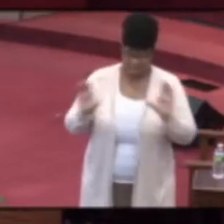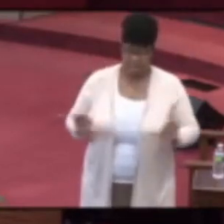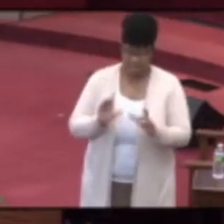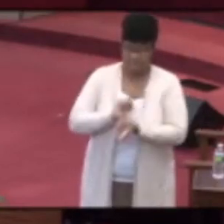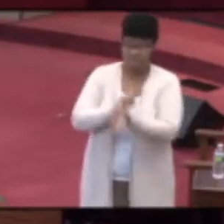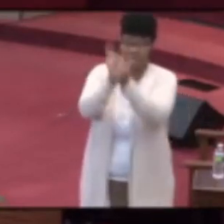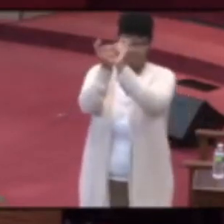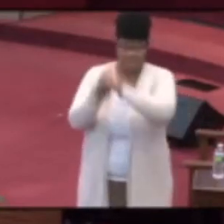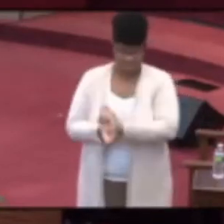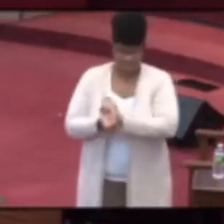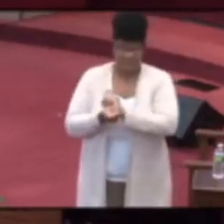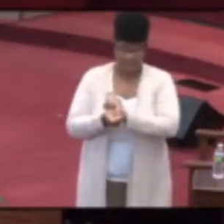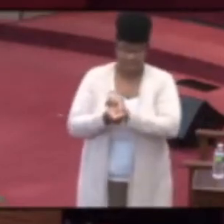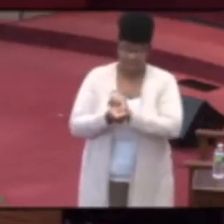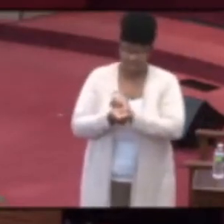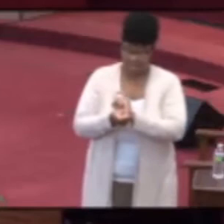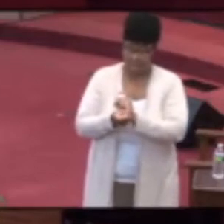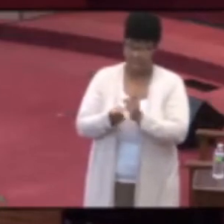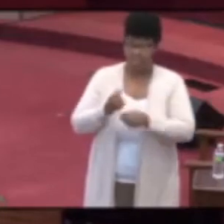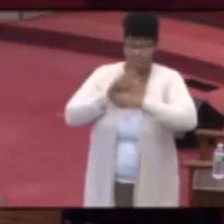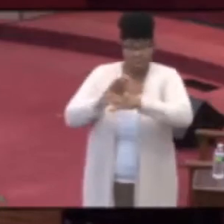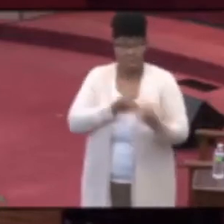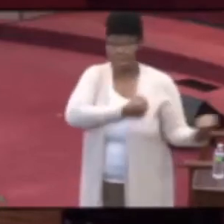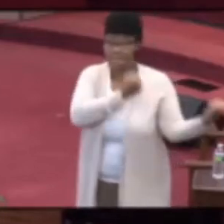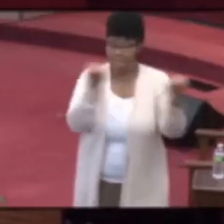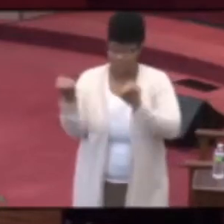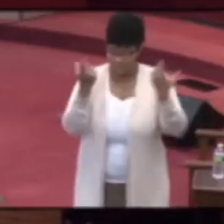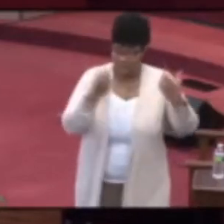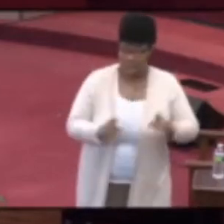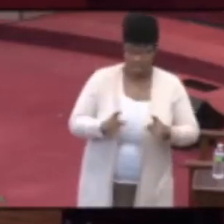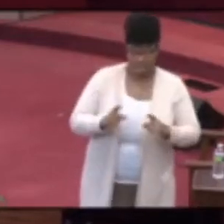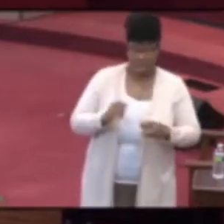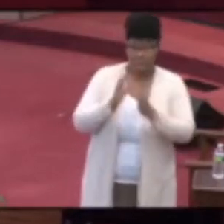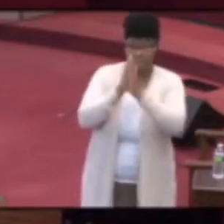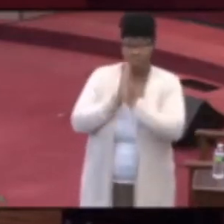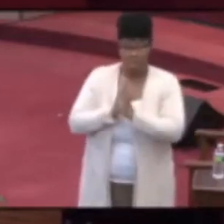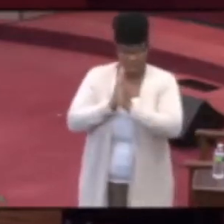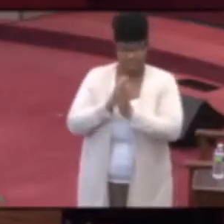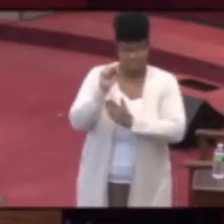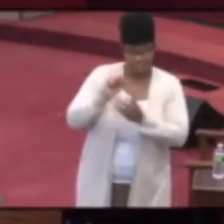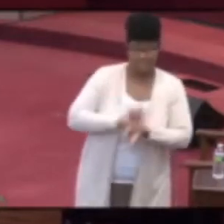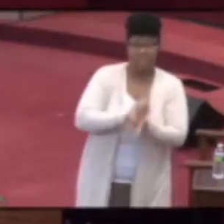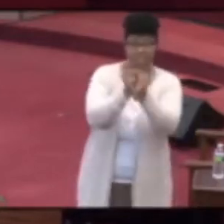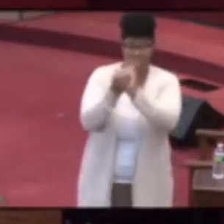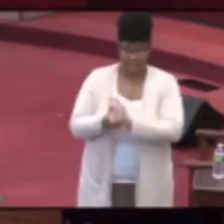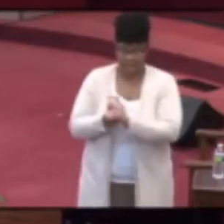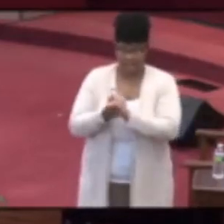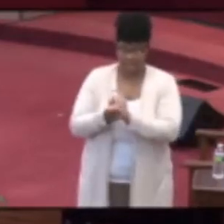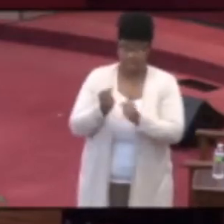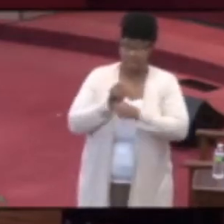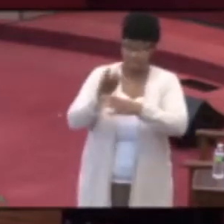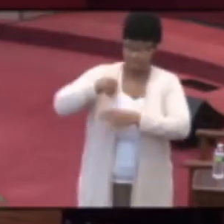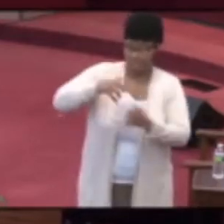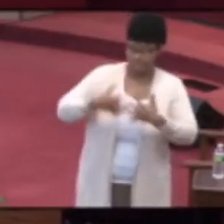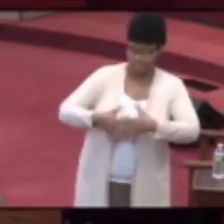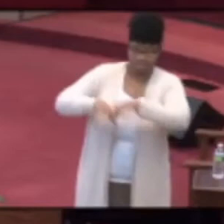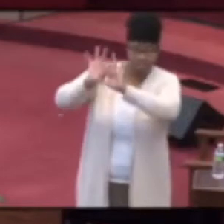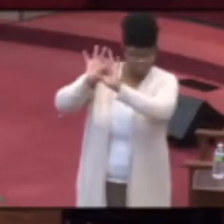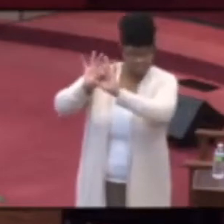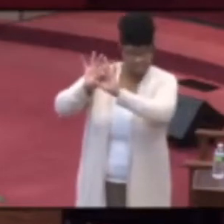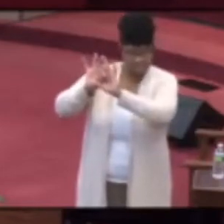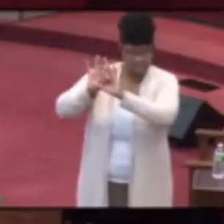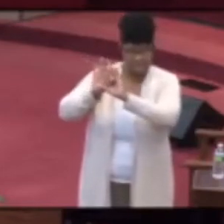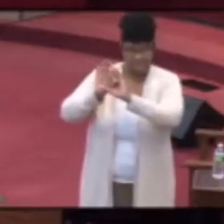convert and change and release power. Prayer does transform. Prayer does conform. Prayer does